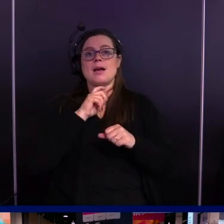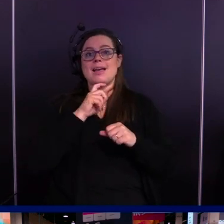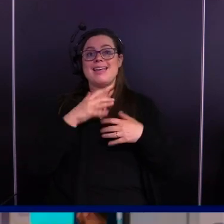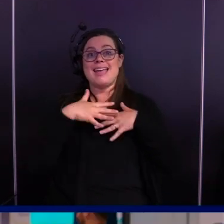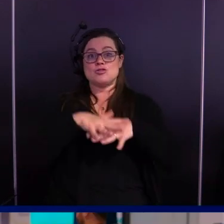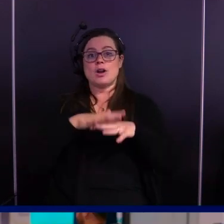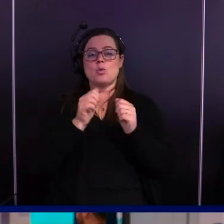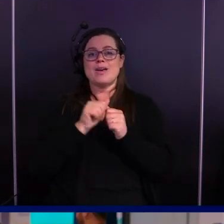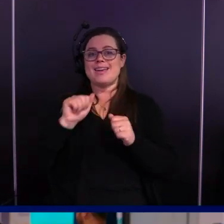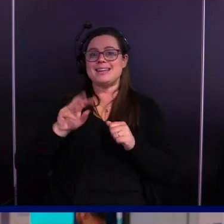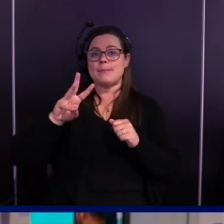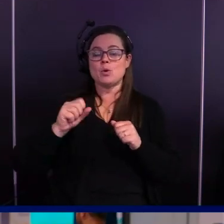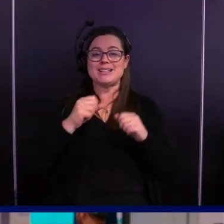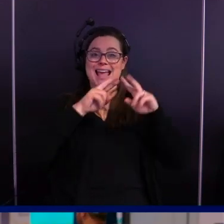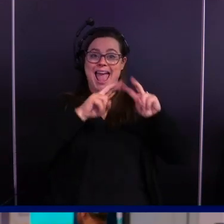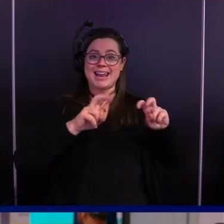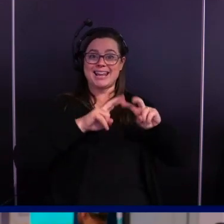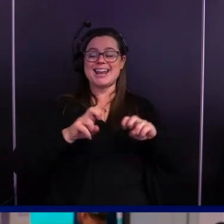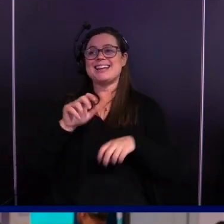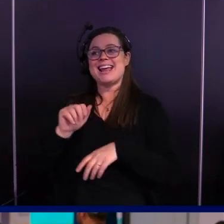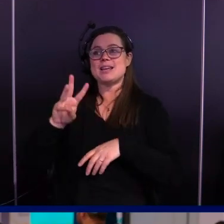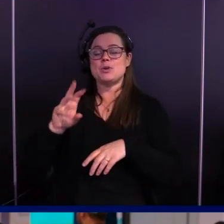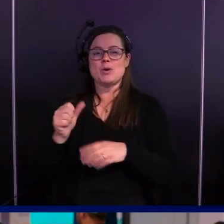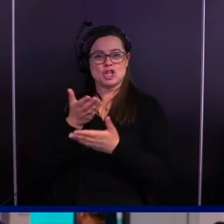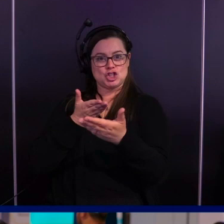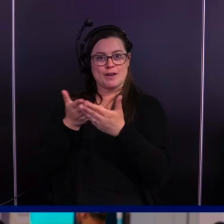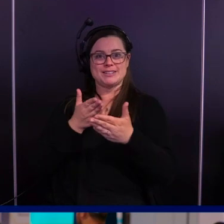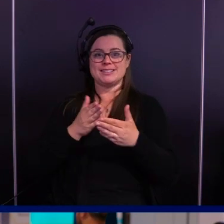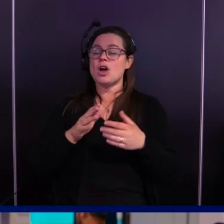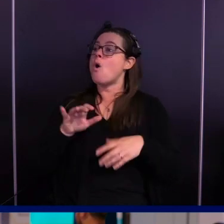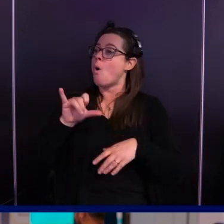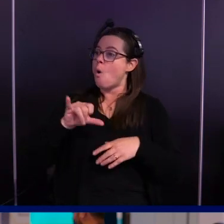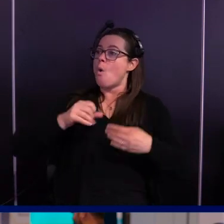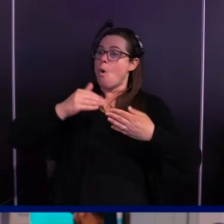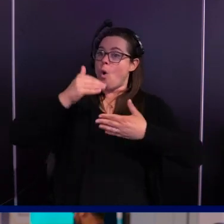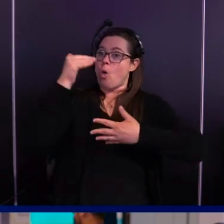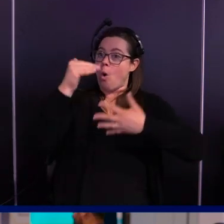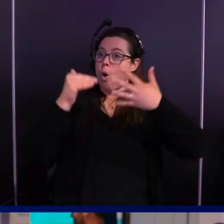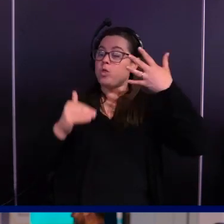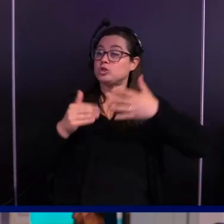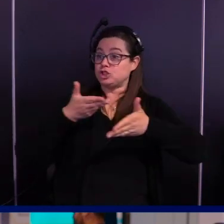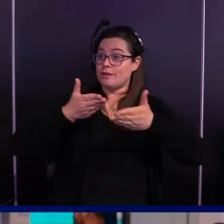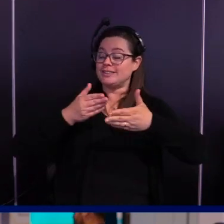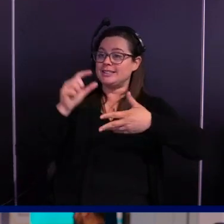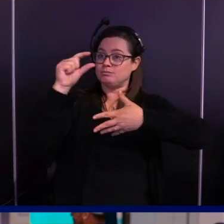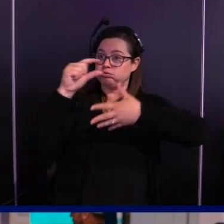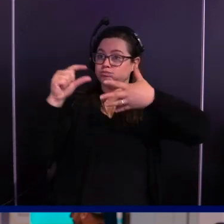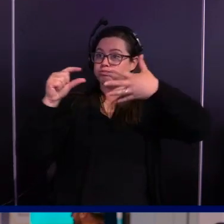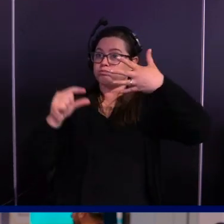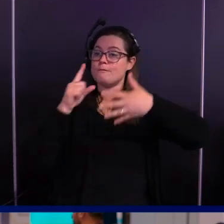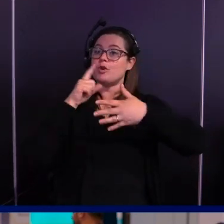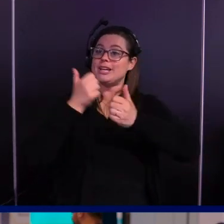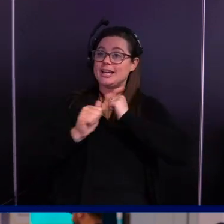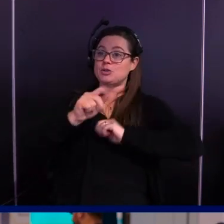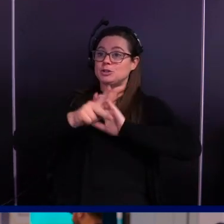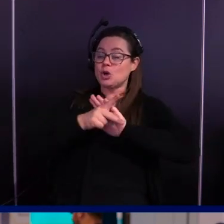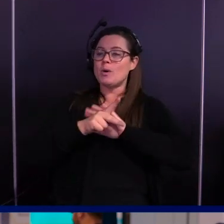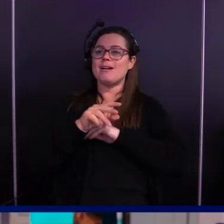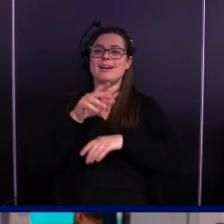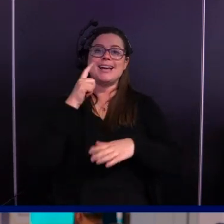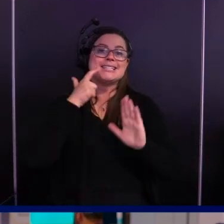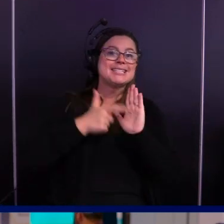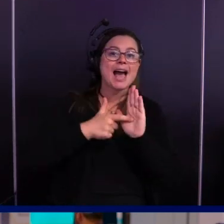AWS Analytics and AI services. And all those services that were right next to each persona, like AWS Detective, Sage. Okay,